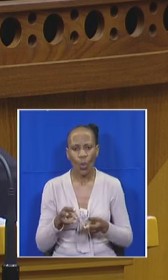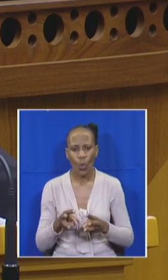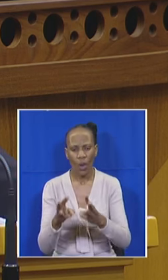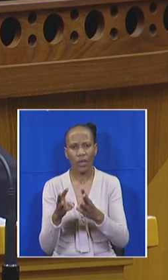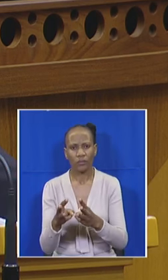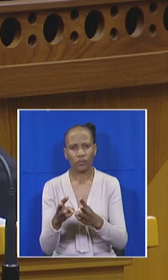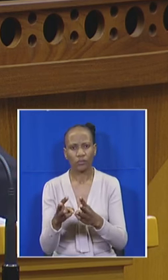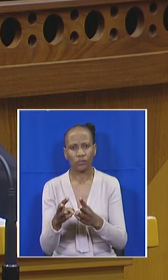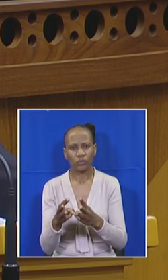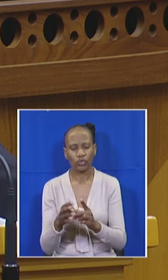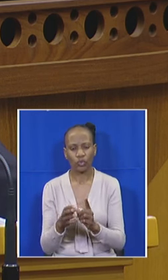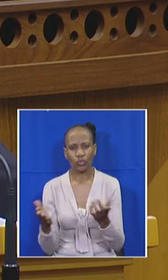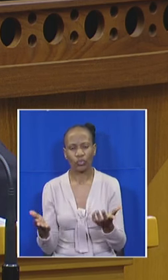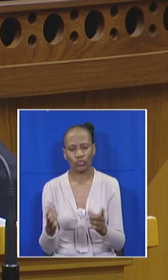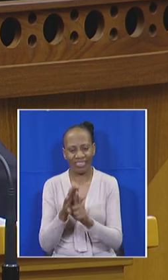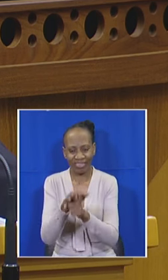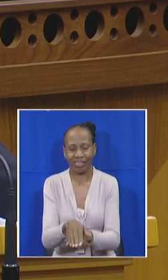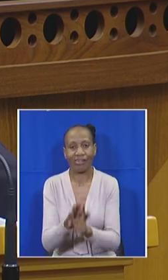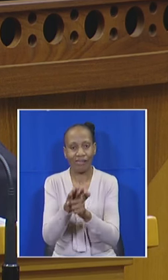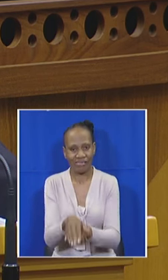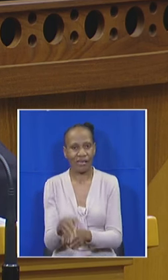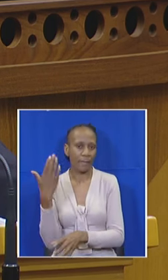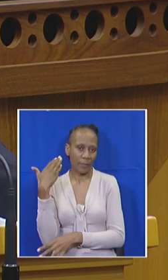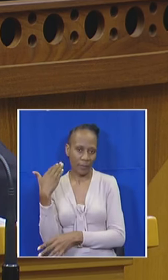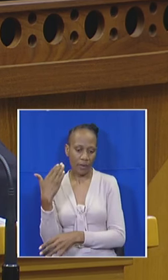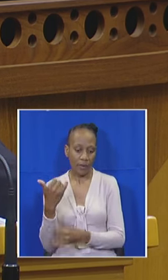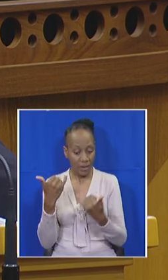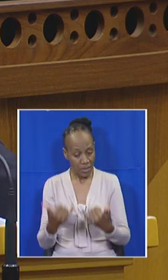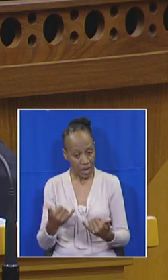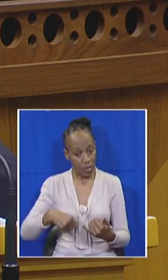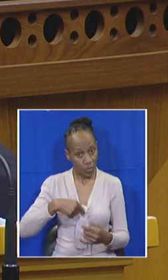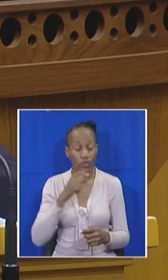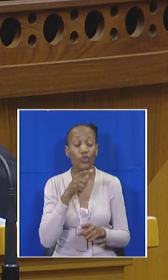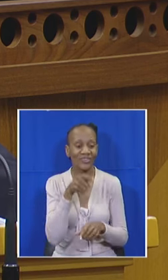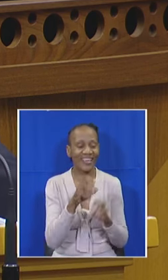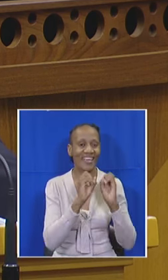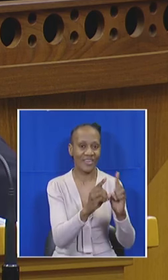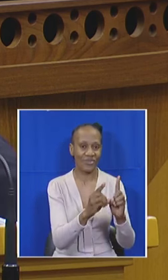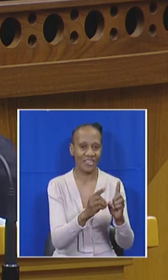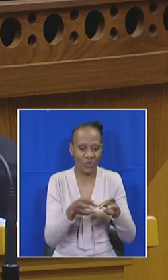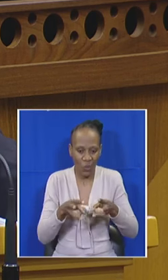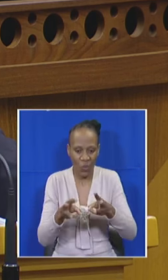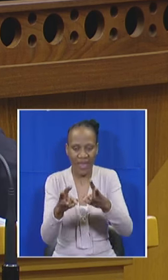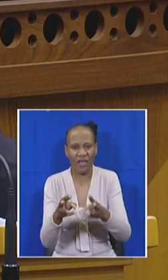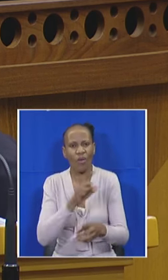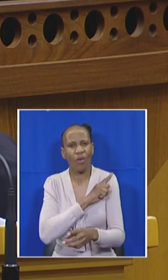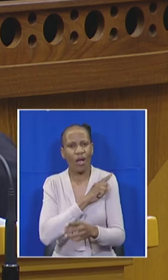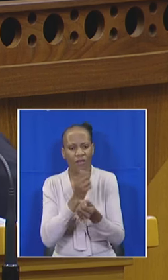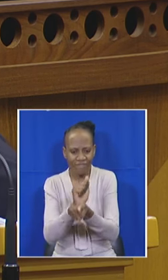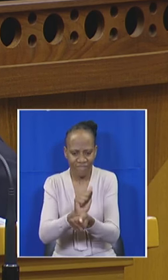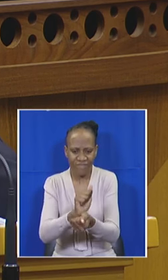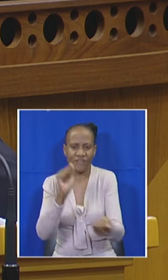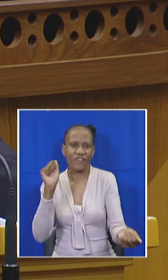subjugation, and we are using it as an instrument to free the